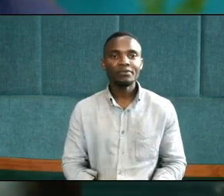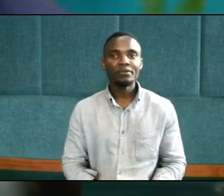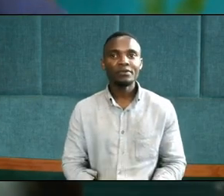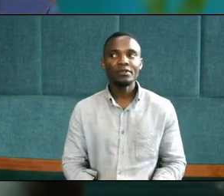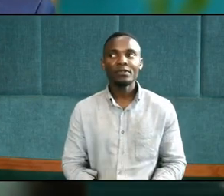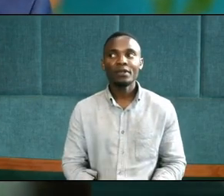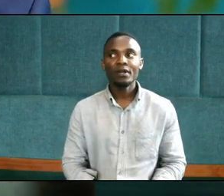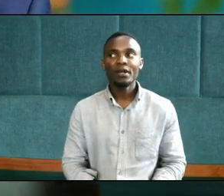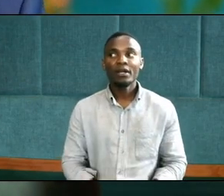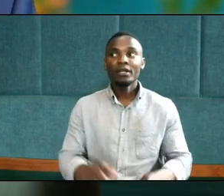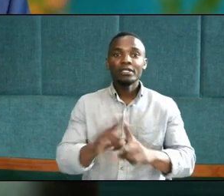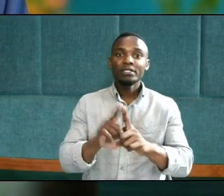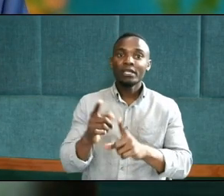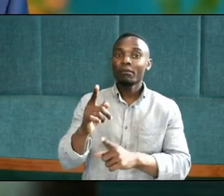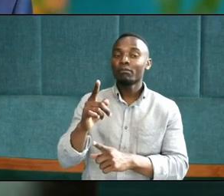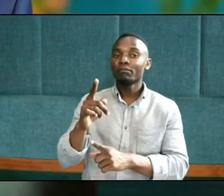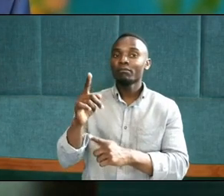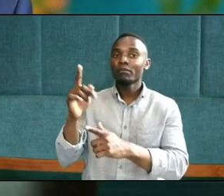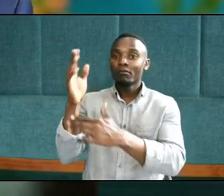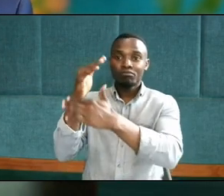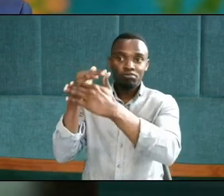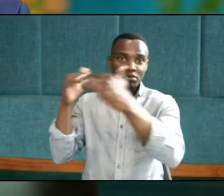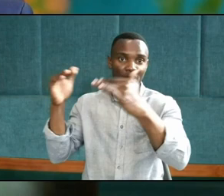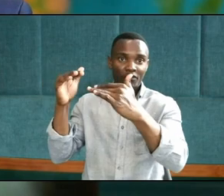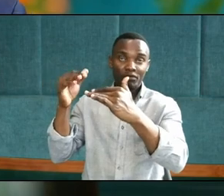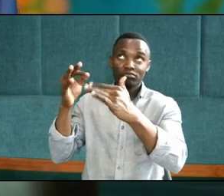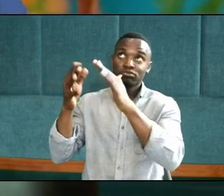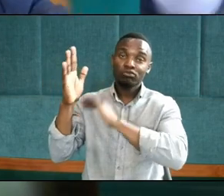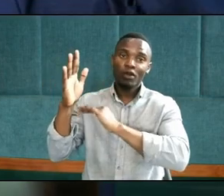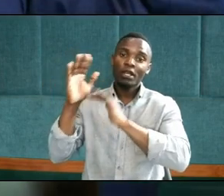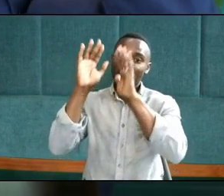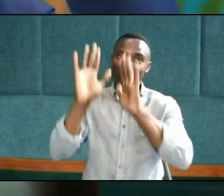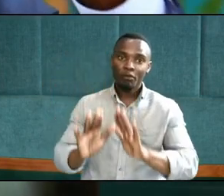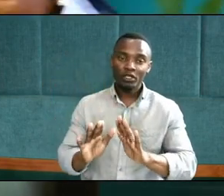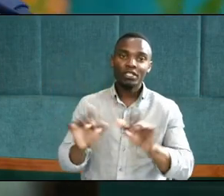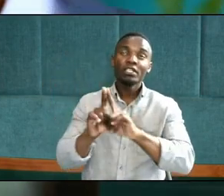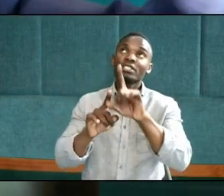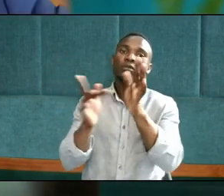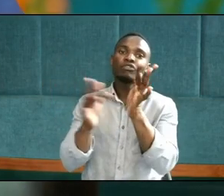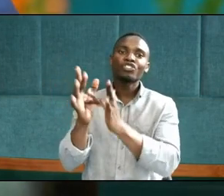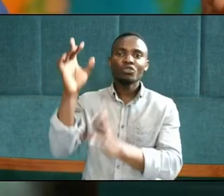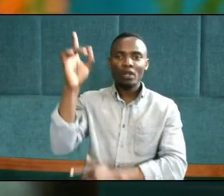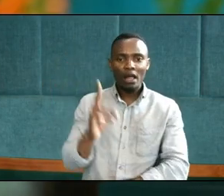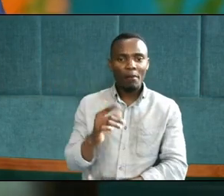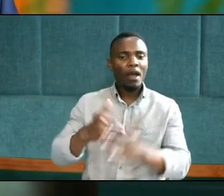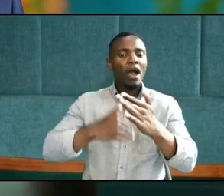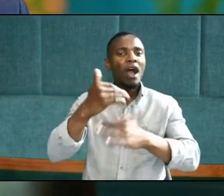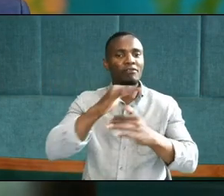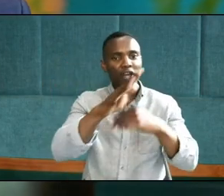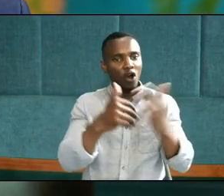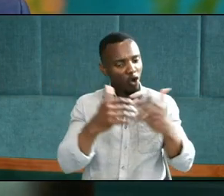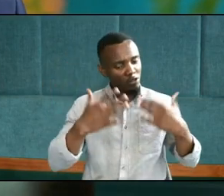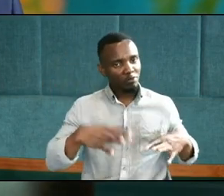This gospel of the kingdom of God is so important that Jesus will only come after it has been taken to all the people in the